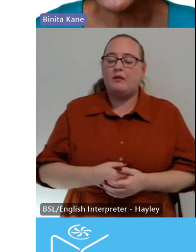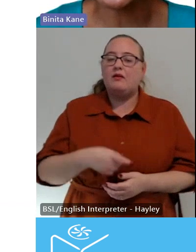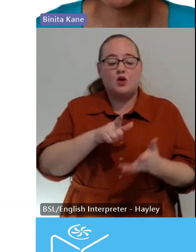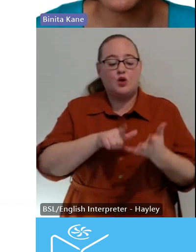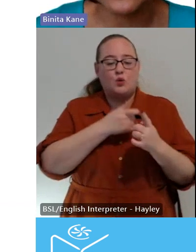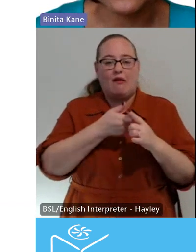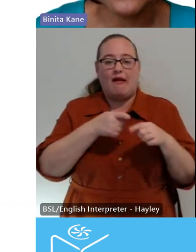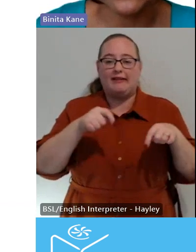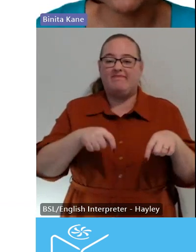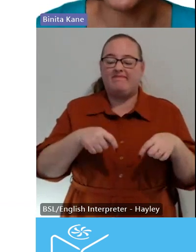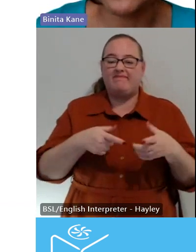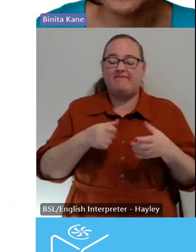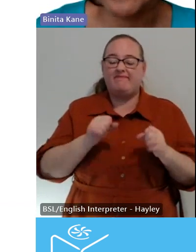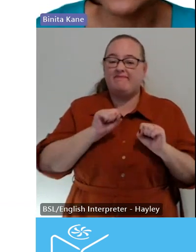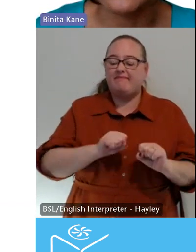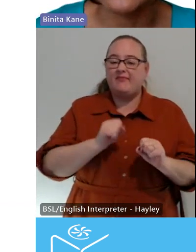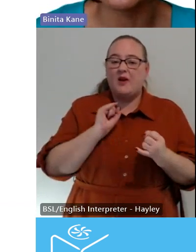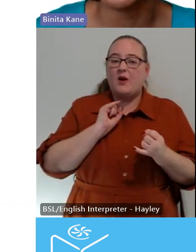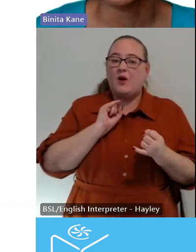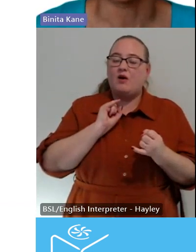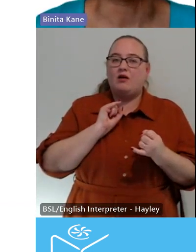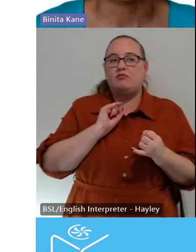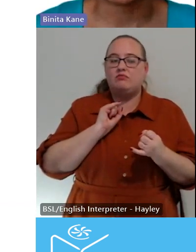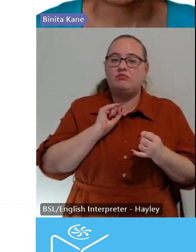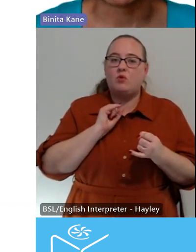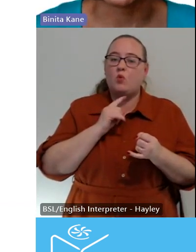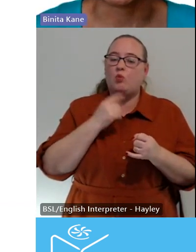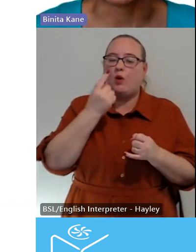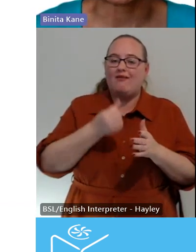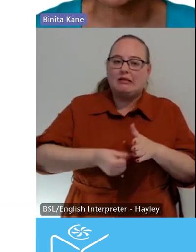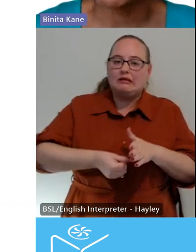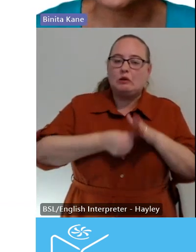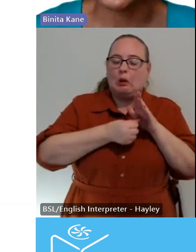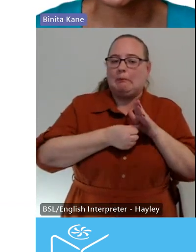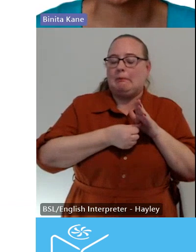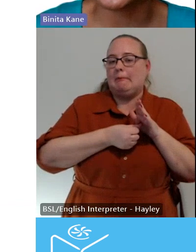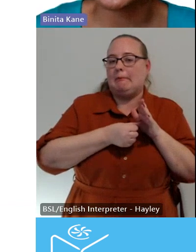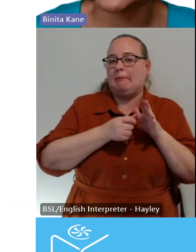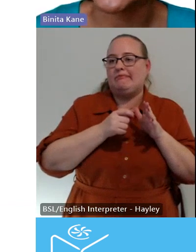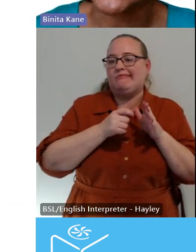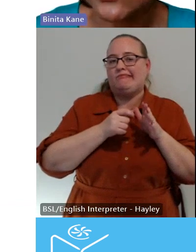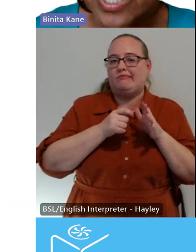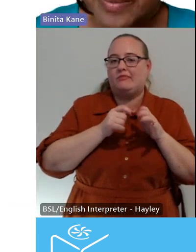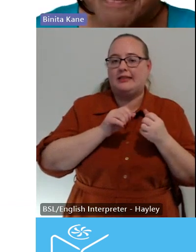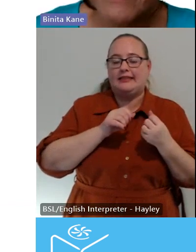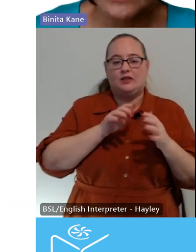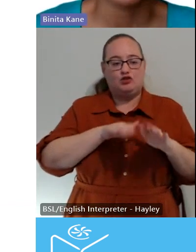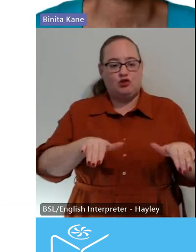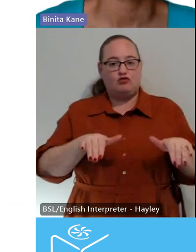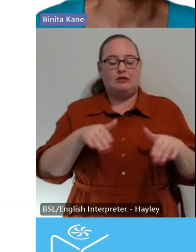got the highest prevalence, or one of the highest prevalences, of emergency admissions and death rates for childhood asthma in